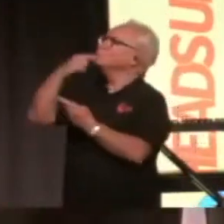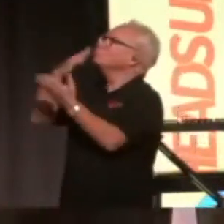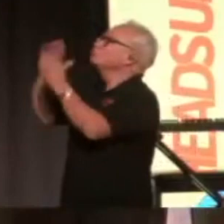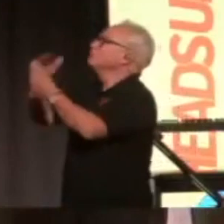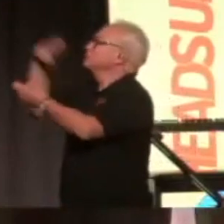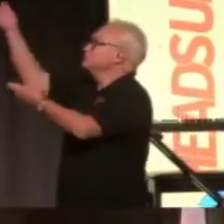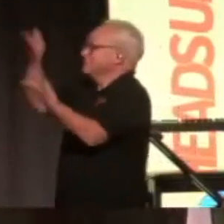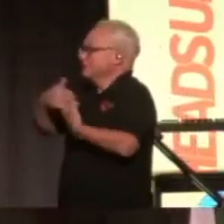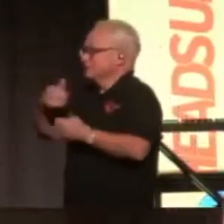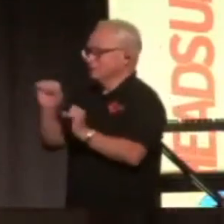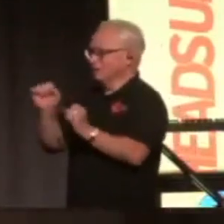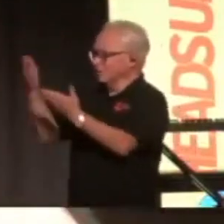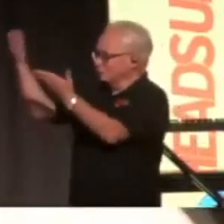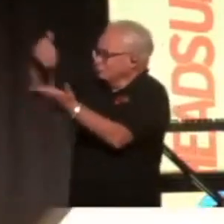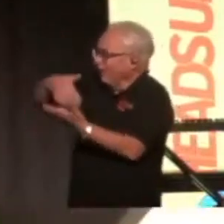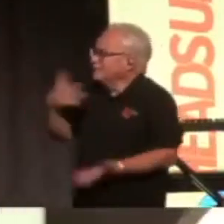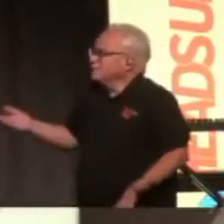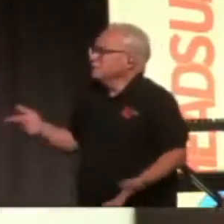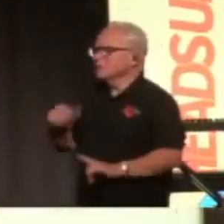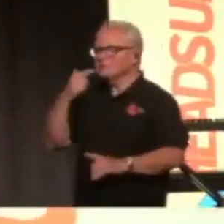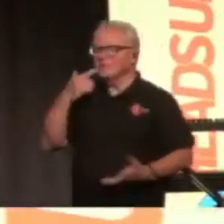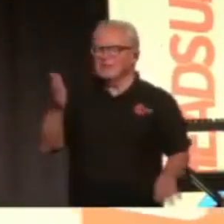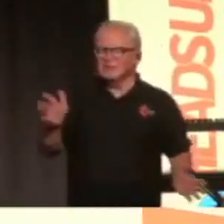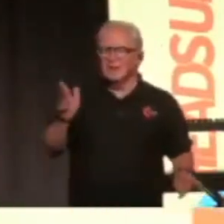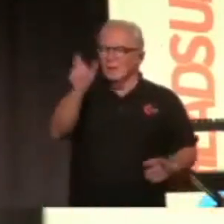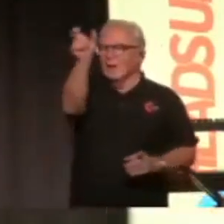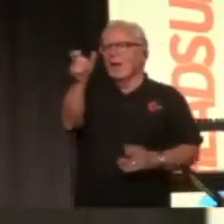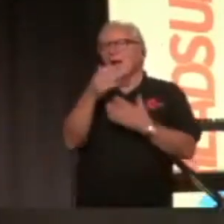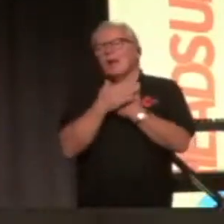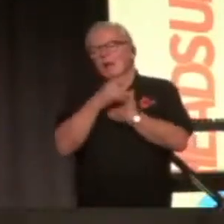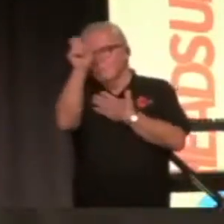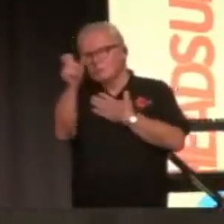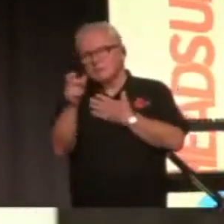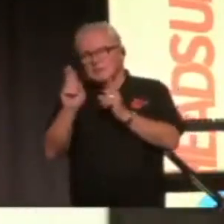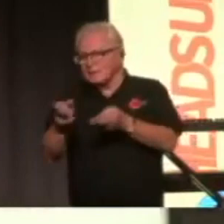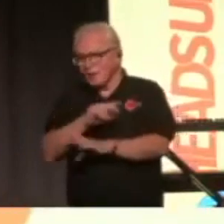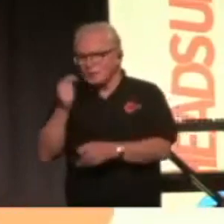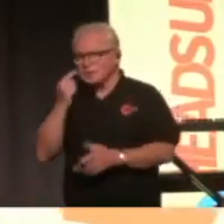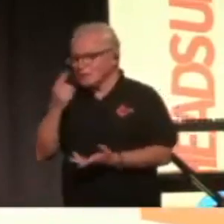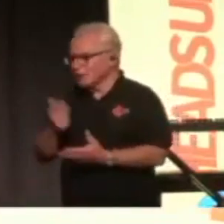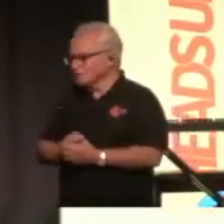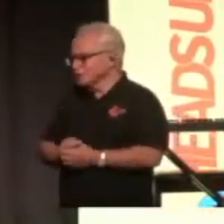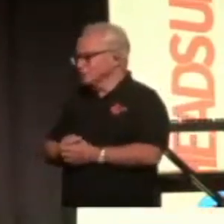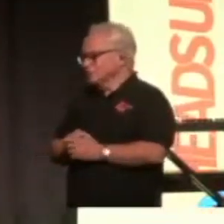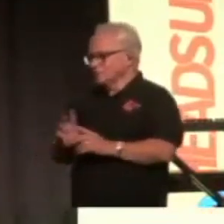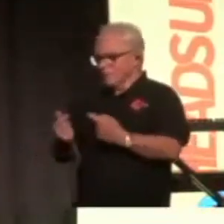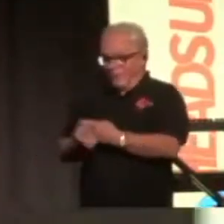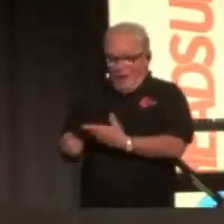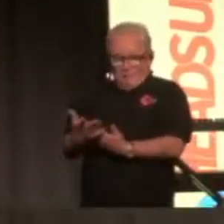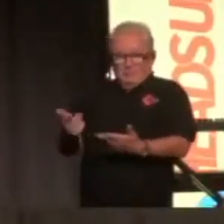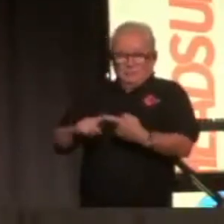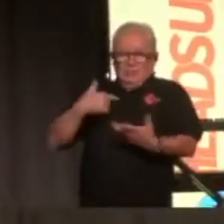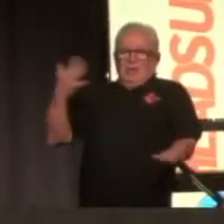come. It's not easy when a loved one dies. It's not easy when there's something happens to you that you think shouldn't happen. And